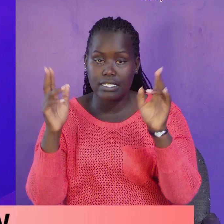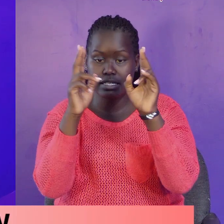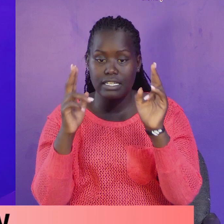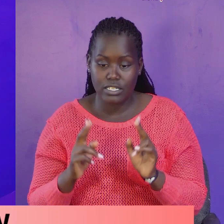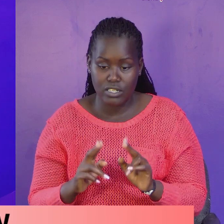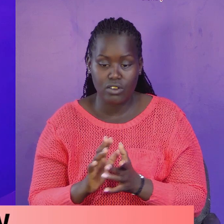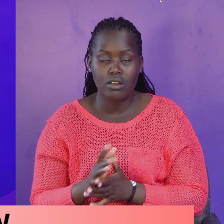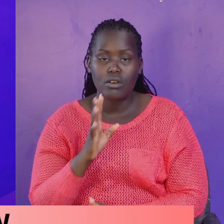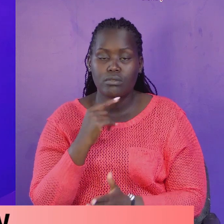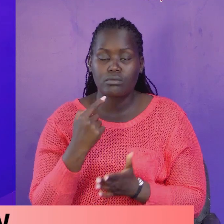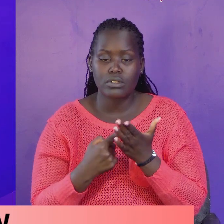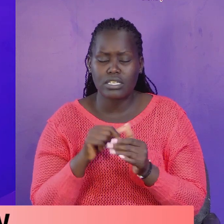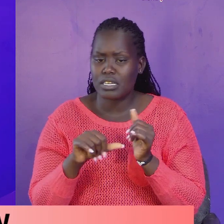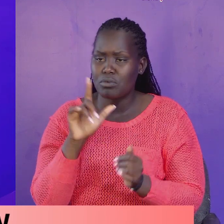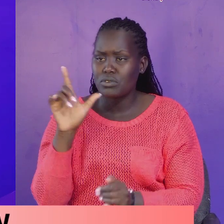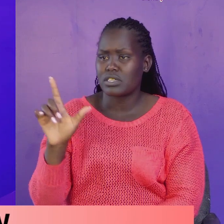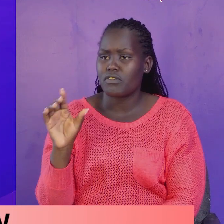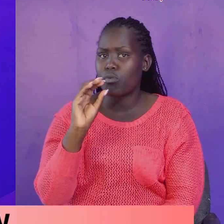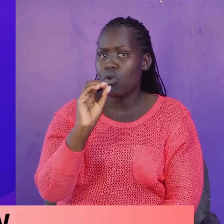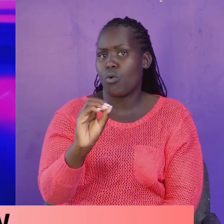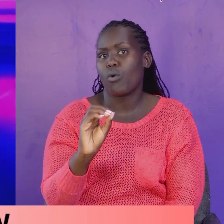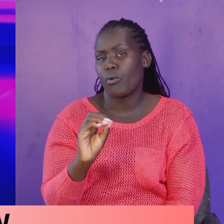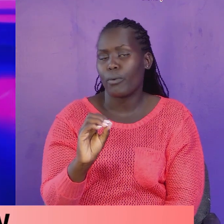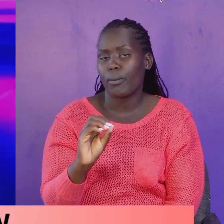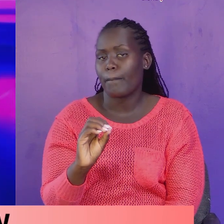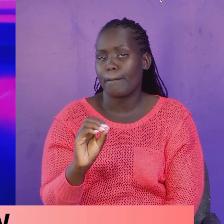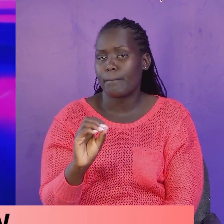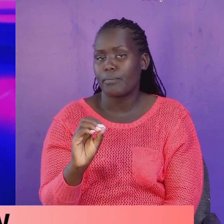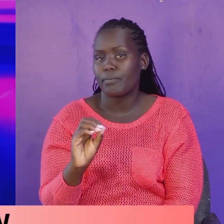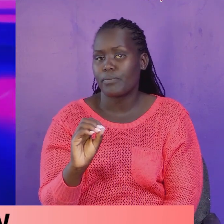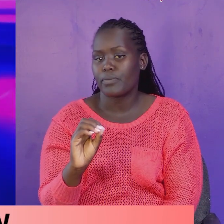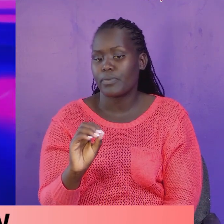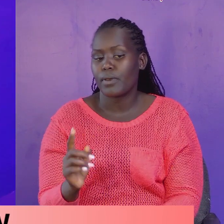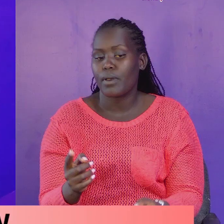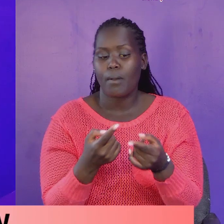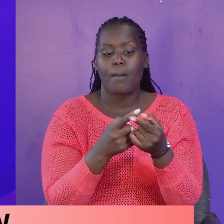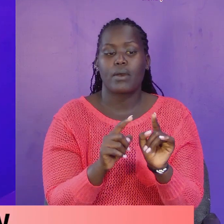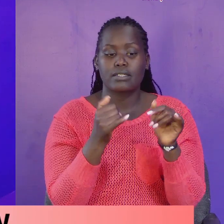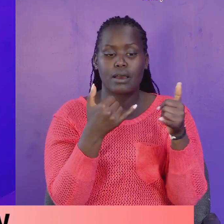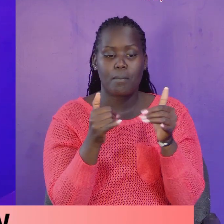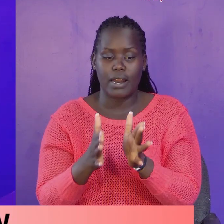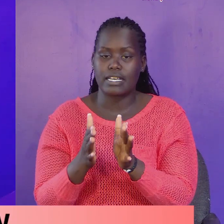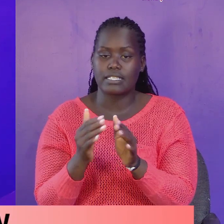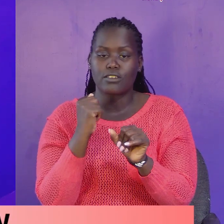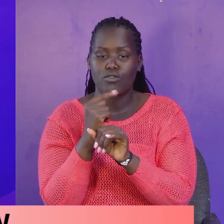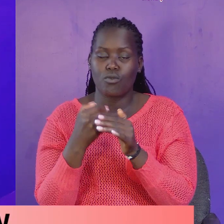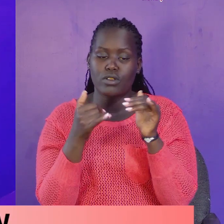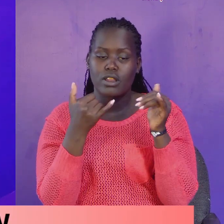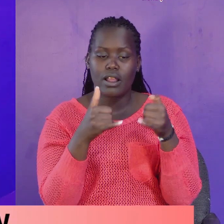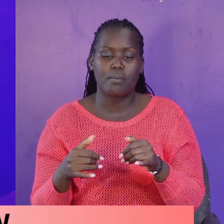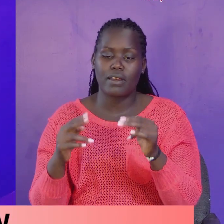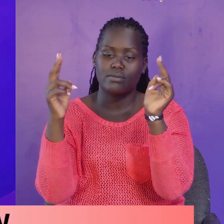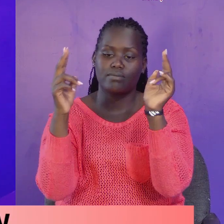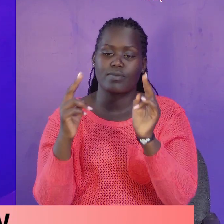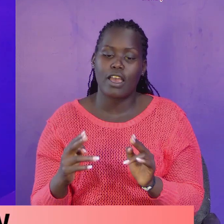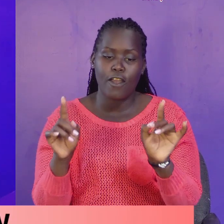not talk about Liverpool. But their players are playing internationally, so we will also refer to